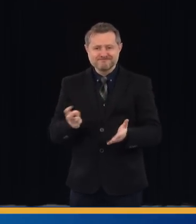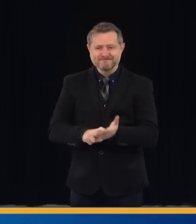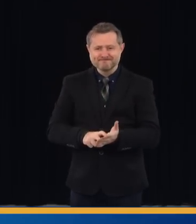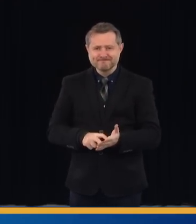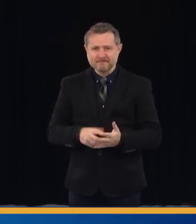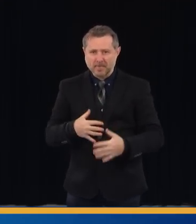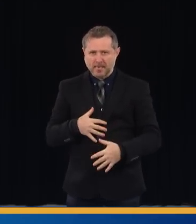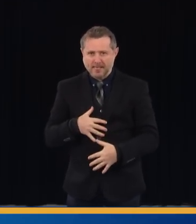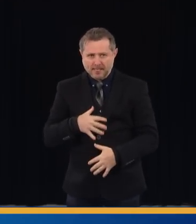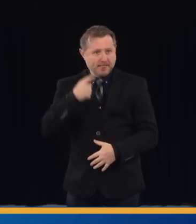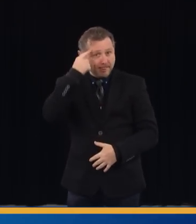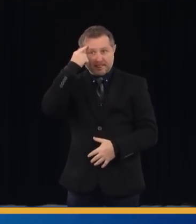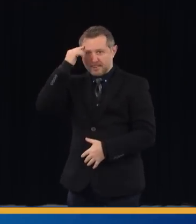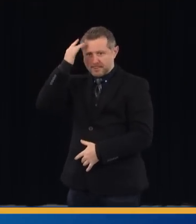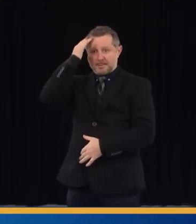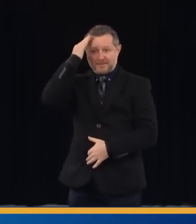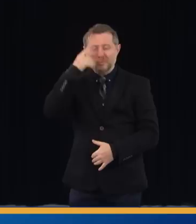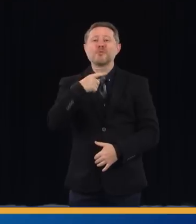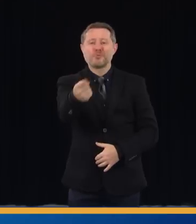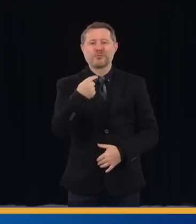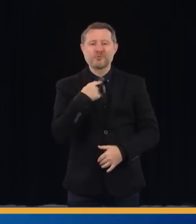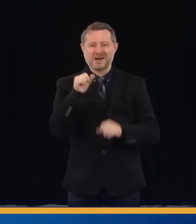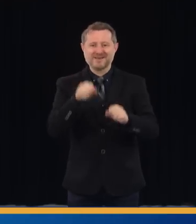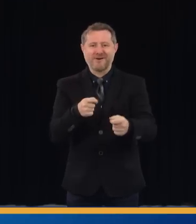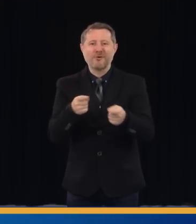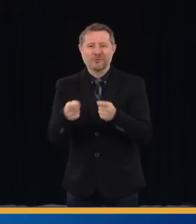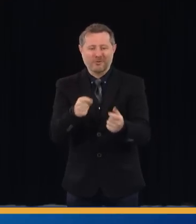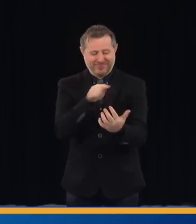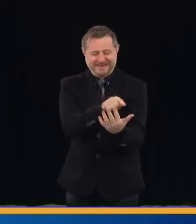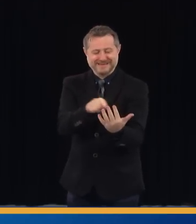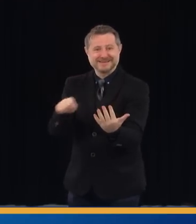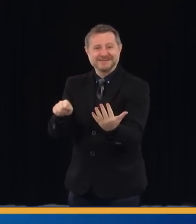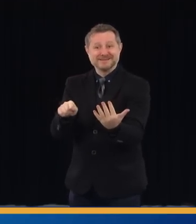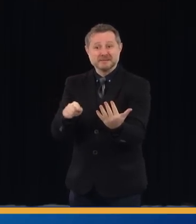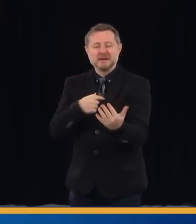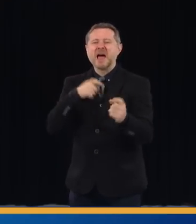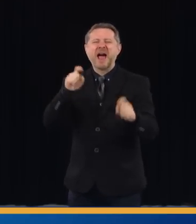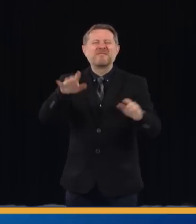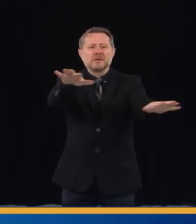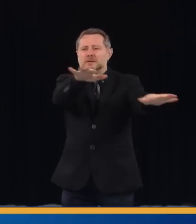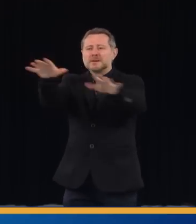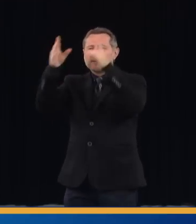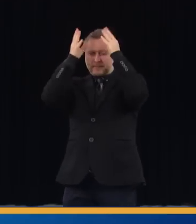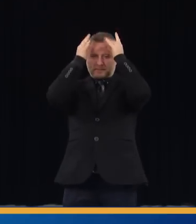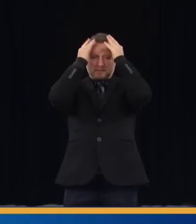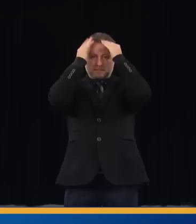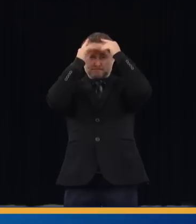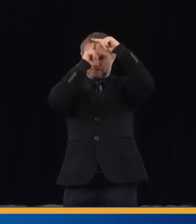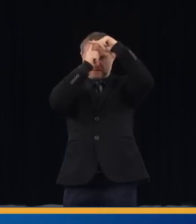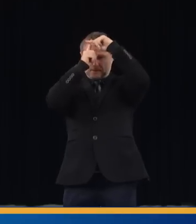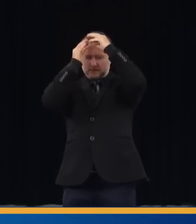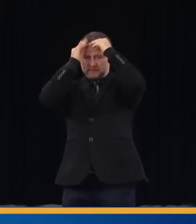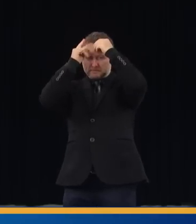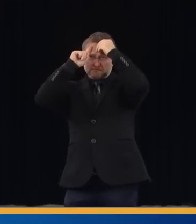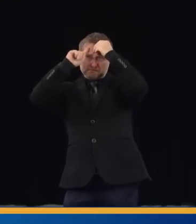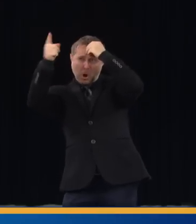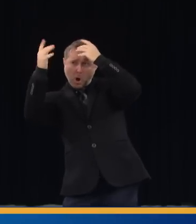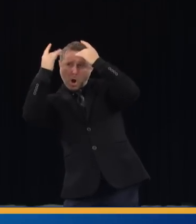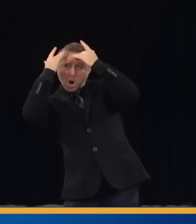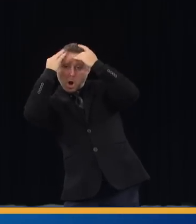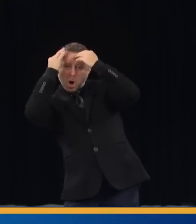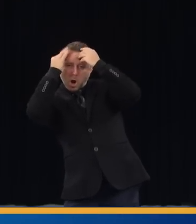We are in control of that. And we have to start to think about that. And we also have to be smarter from what we went